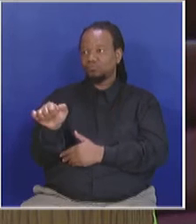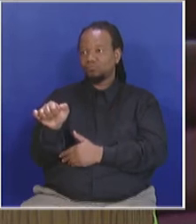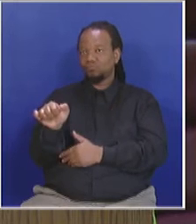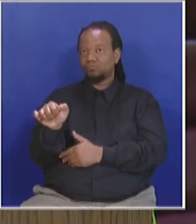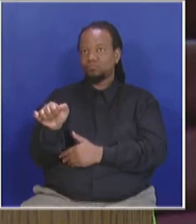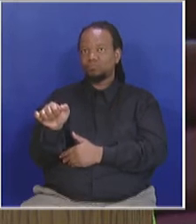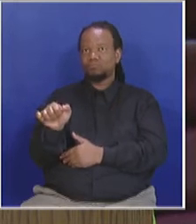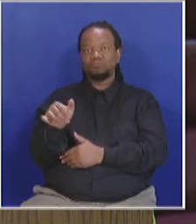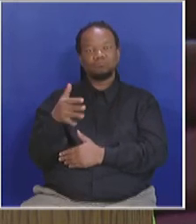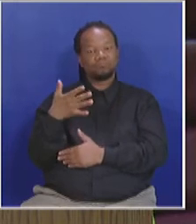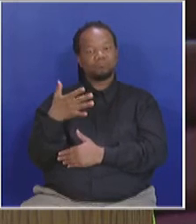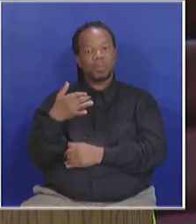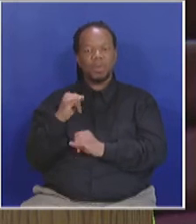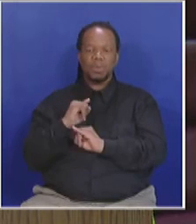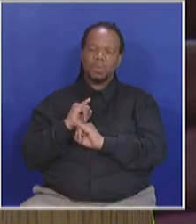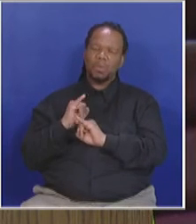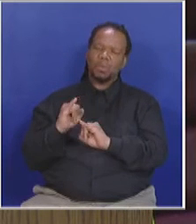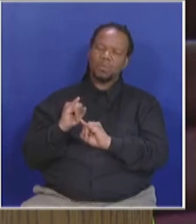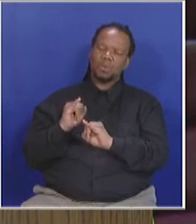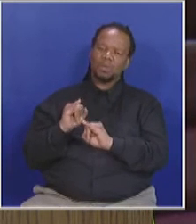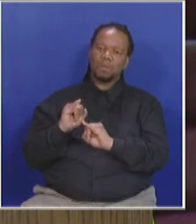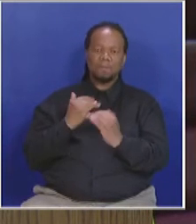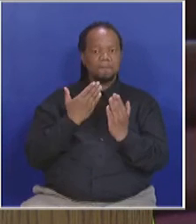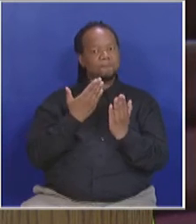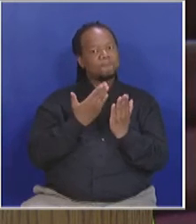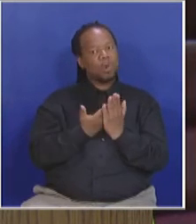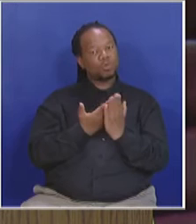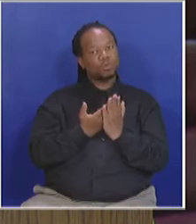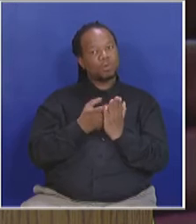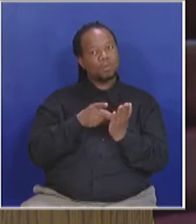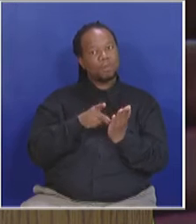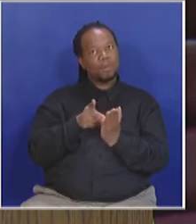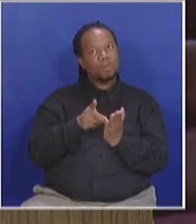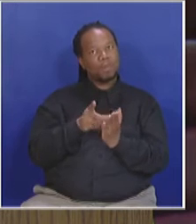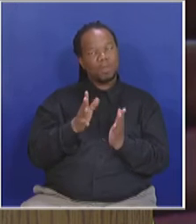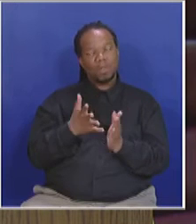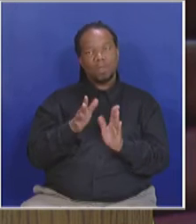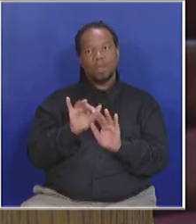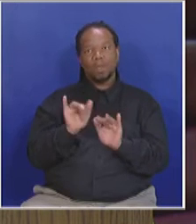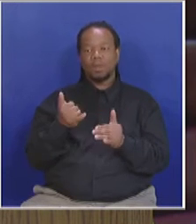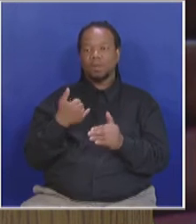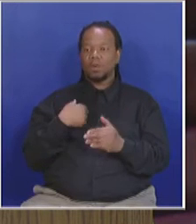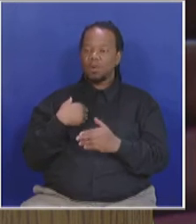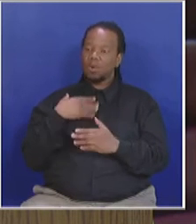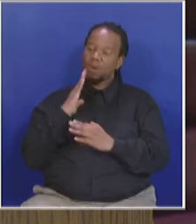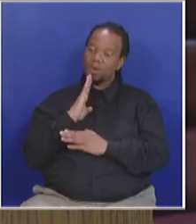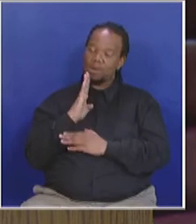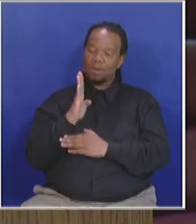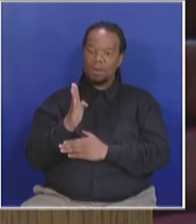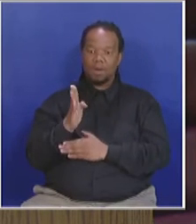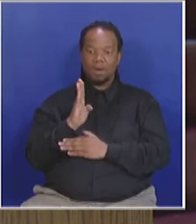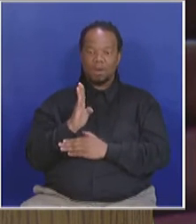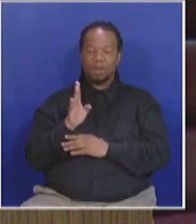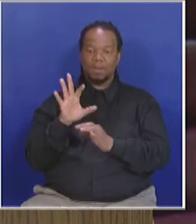An urgent motion of privilege concerning, an urgent motion directly concerning the